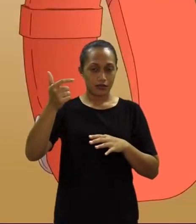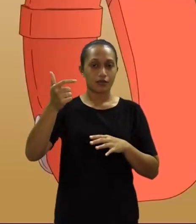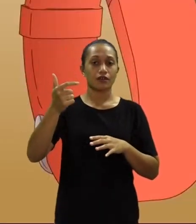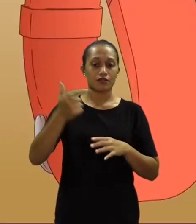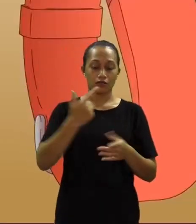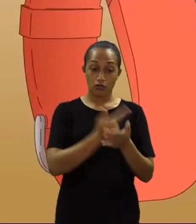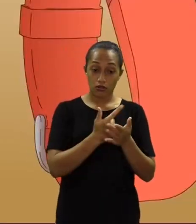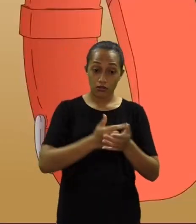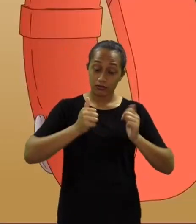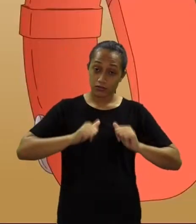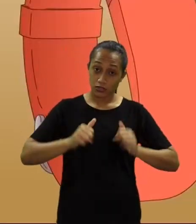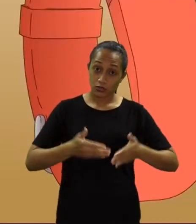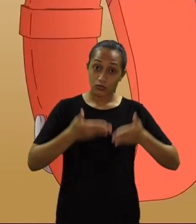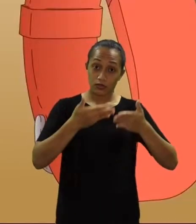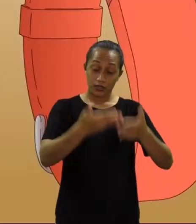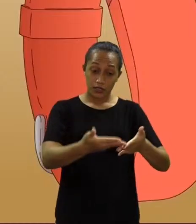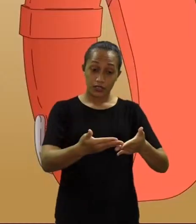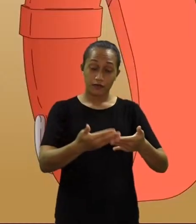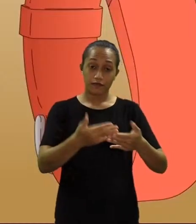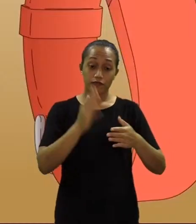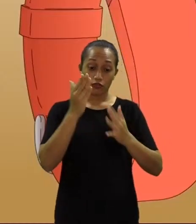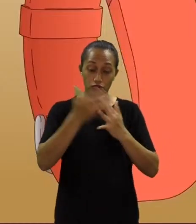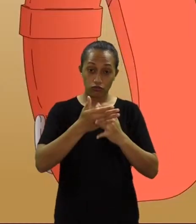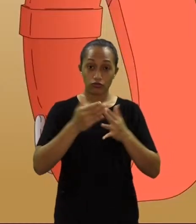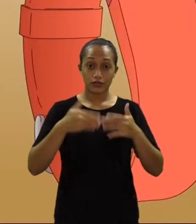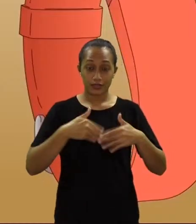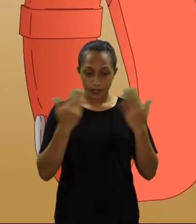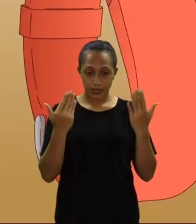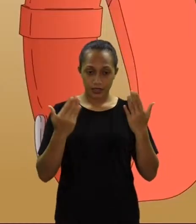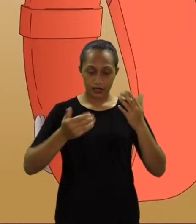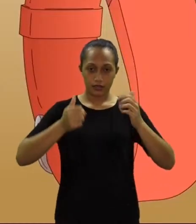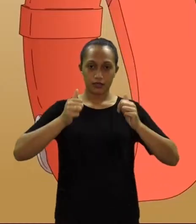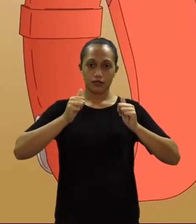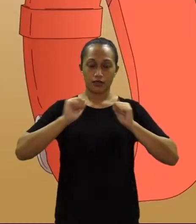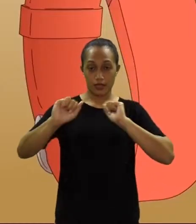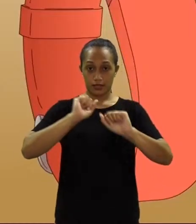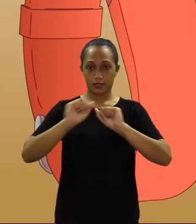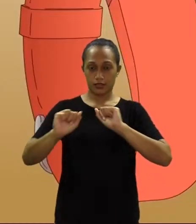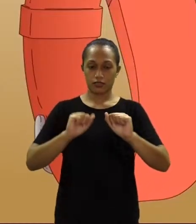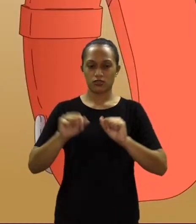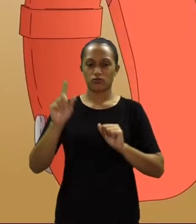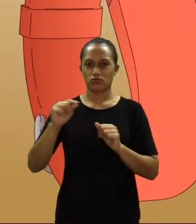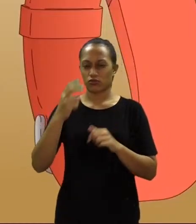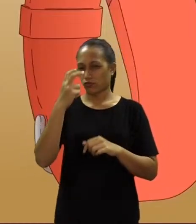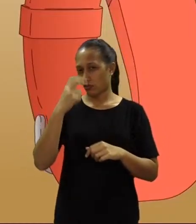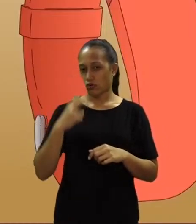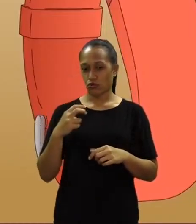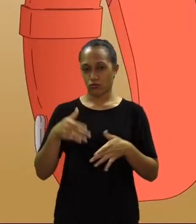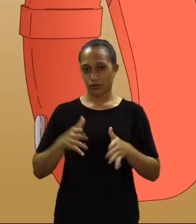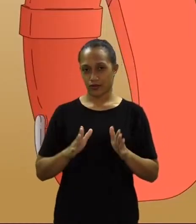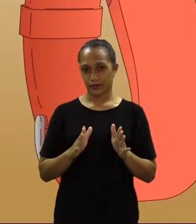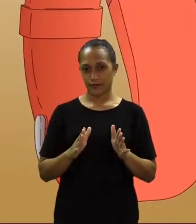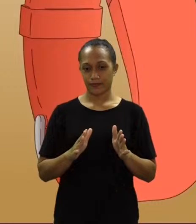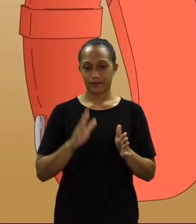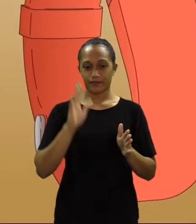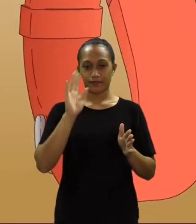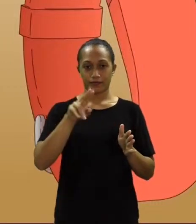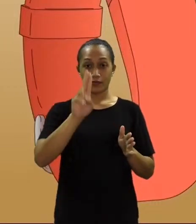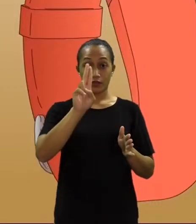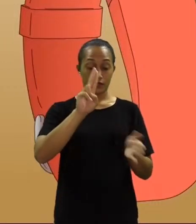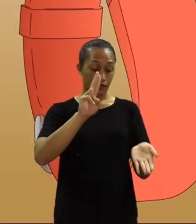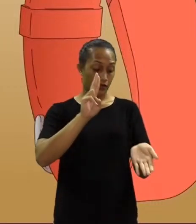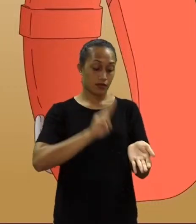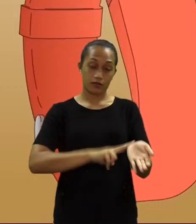training devices that will gauge your heart rate throughout your day and exercise sessions, or you can do it the old-fashioned way. Put the tips of your fingers on the